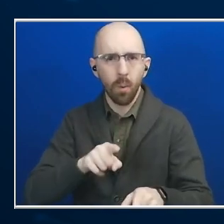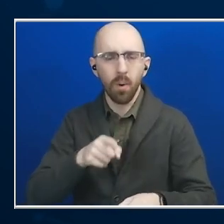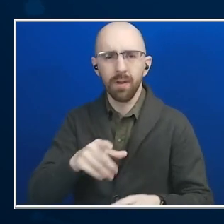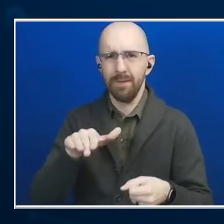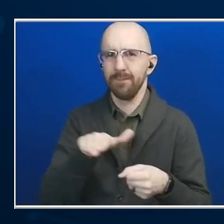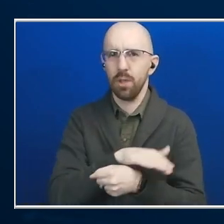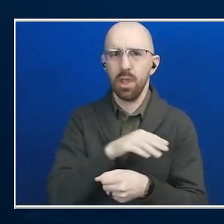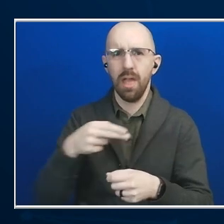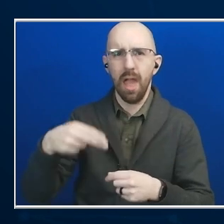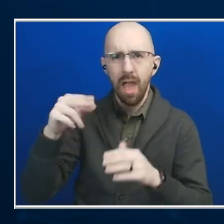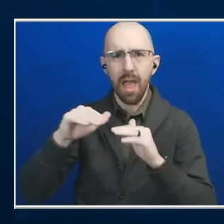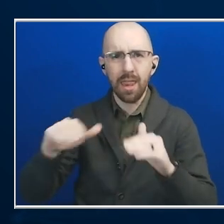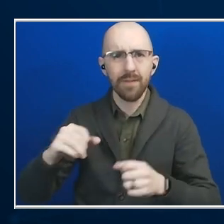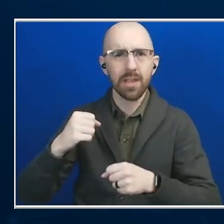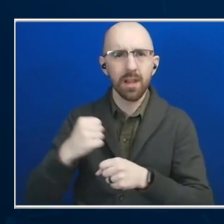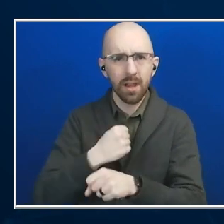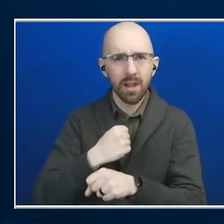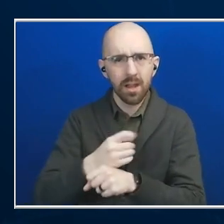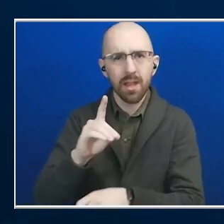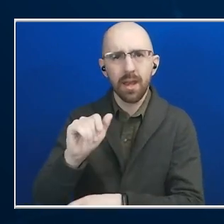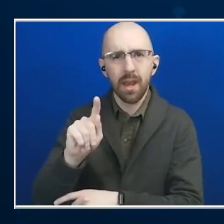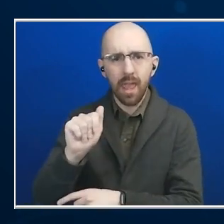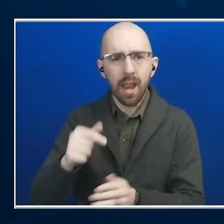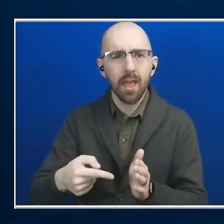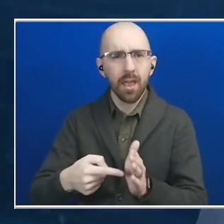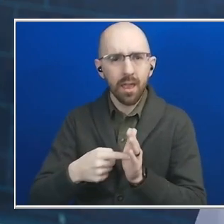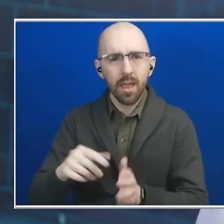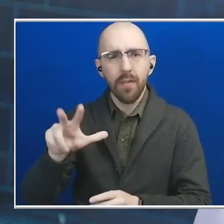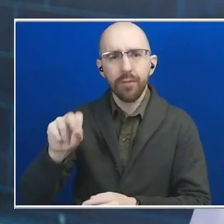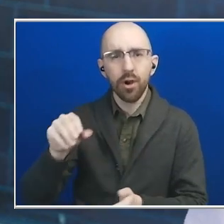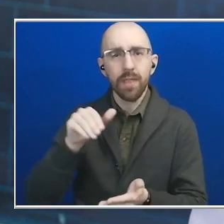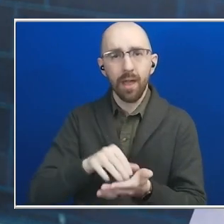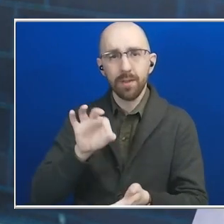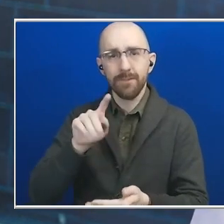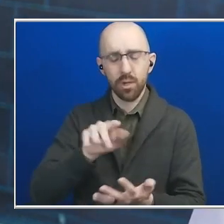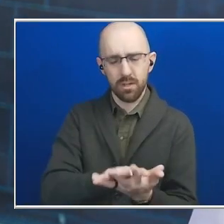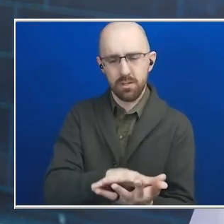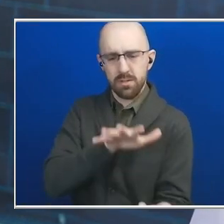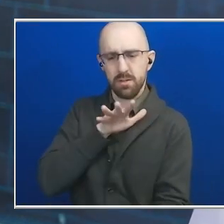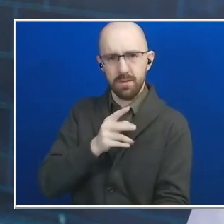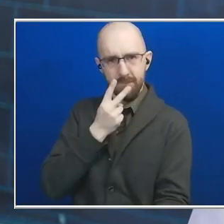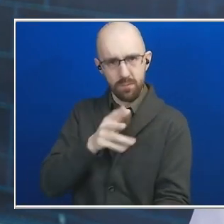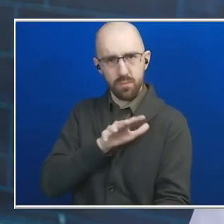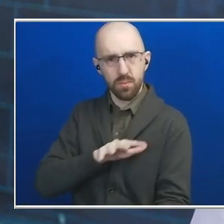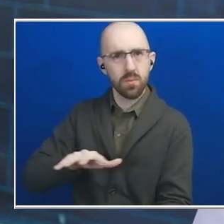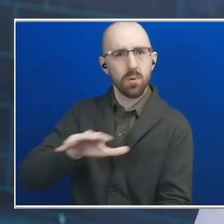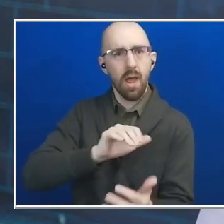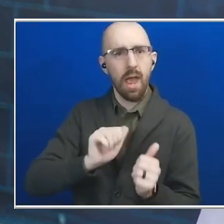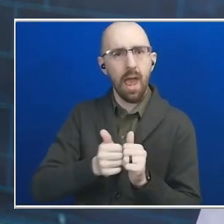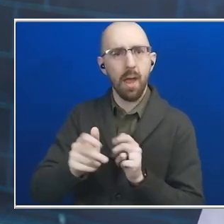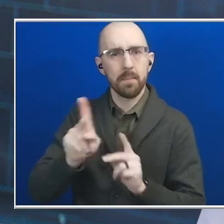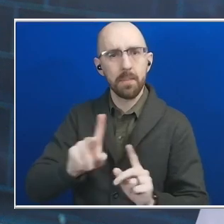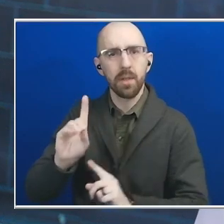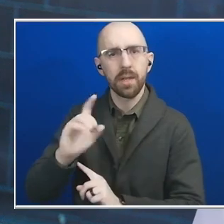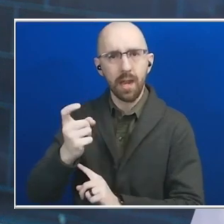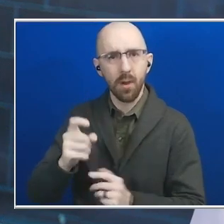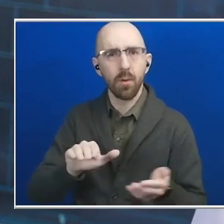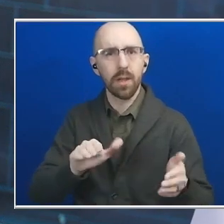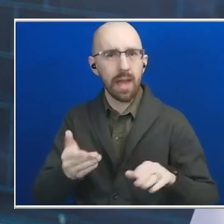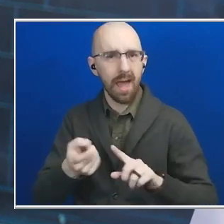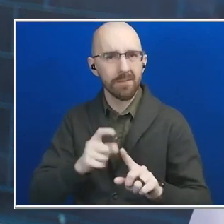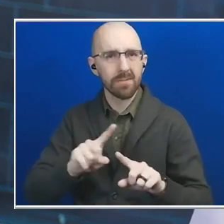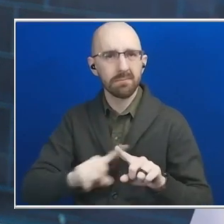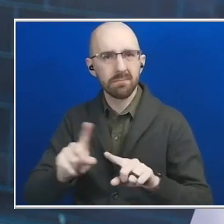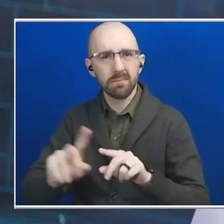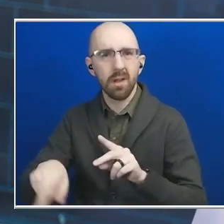data giving us 30,000-foot view of how many people in the United States are being diagnosed and dying from different kinds of cancers.